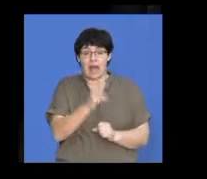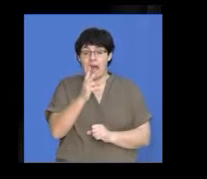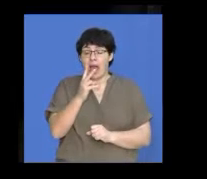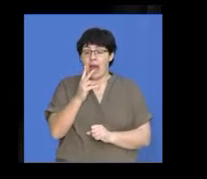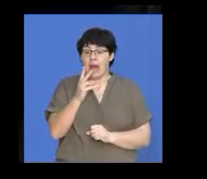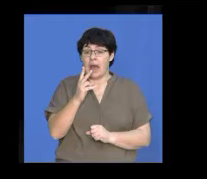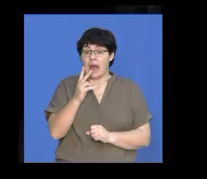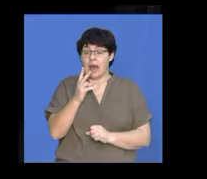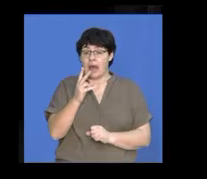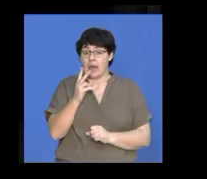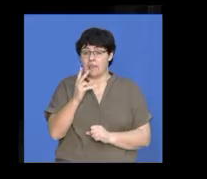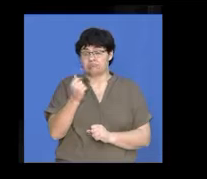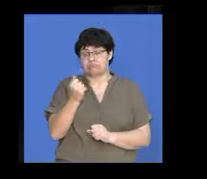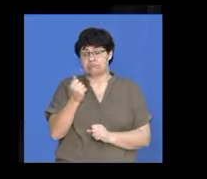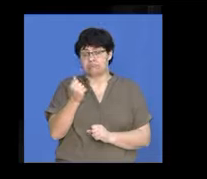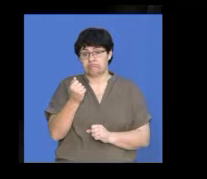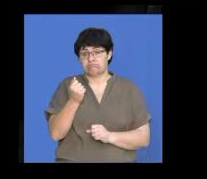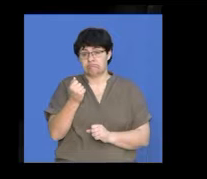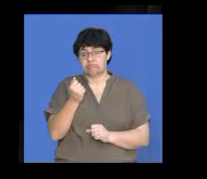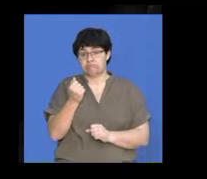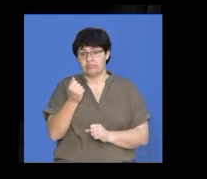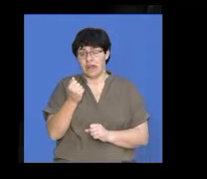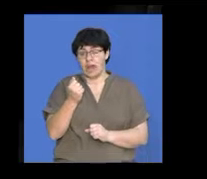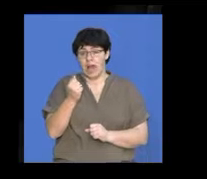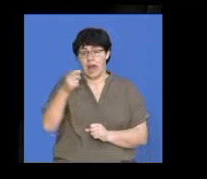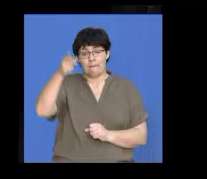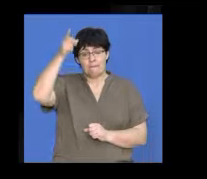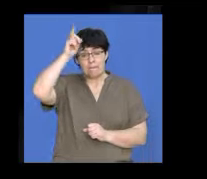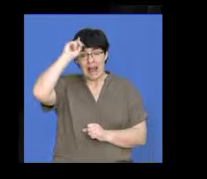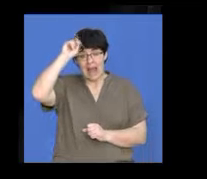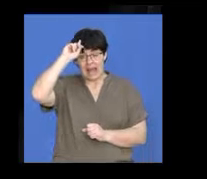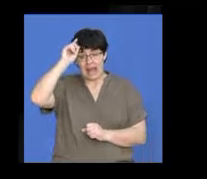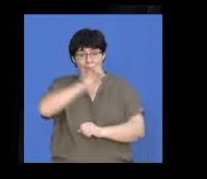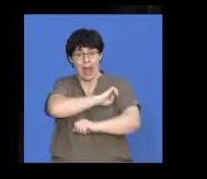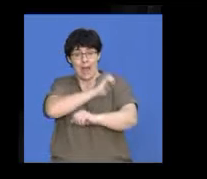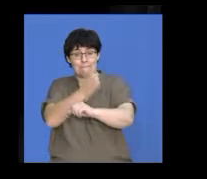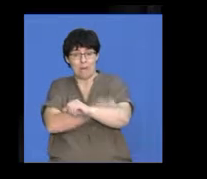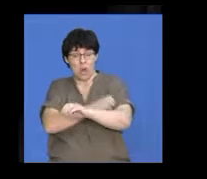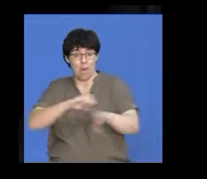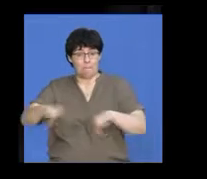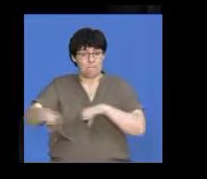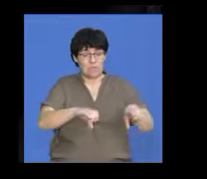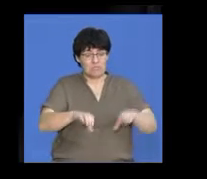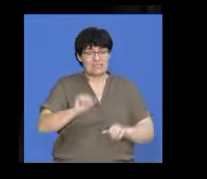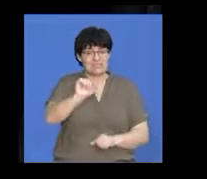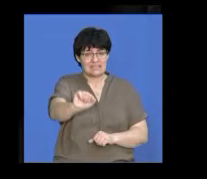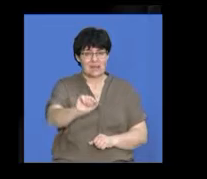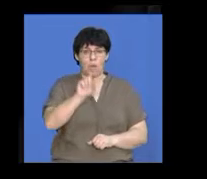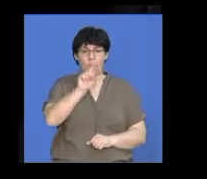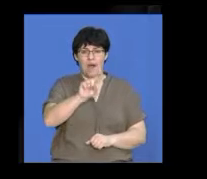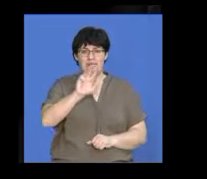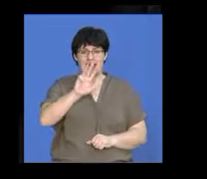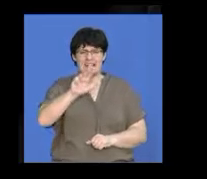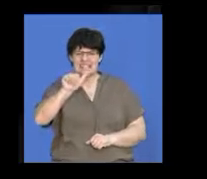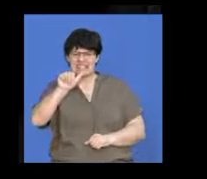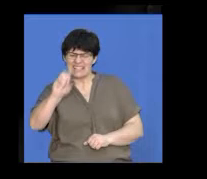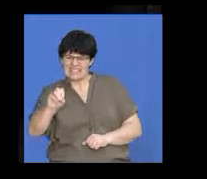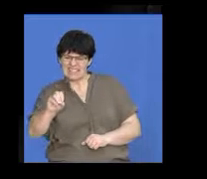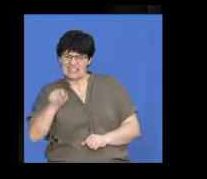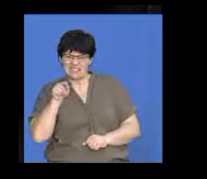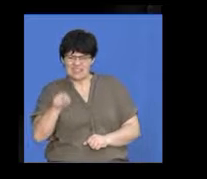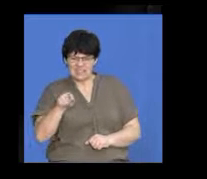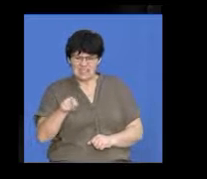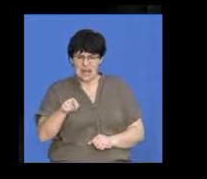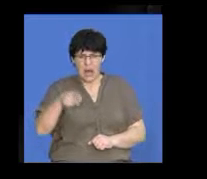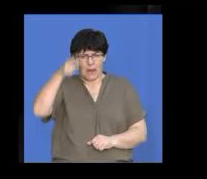on African Americans in the United States in the 1960s. So in other words, you need to know how the